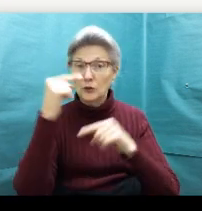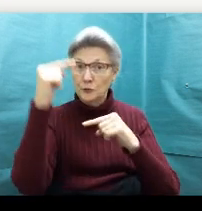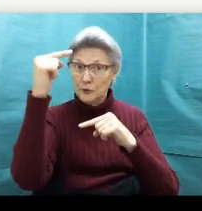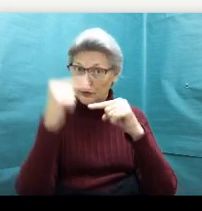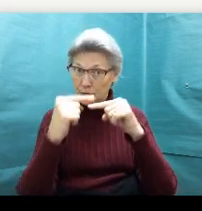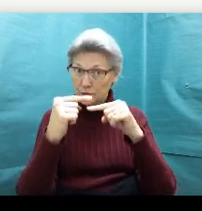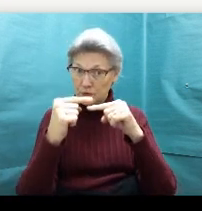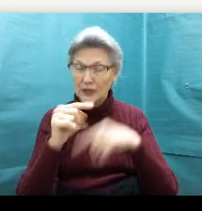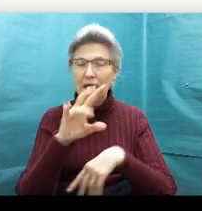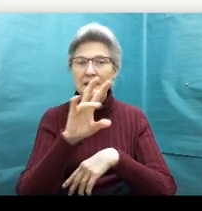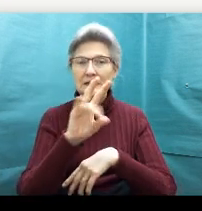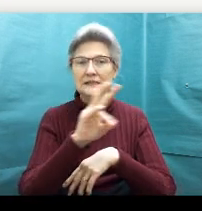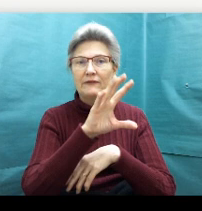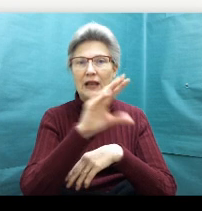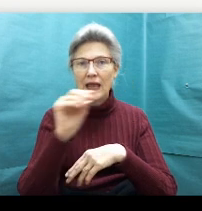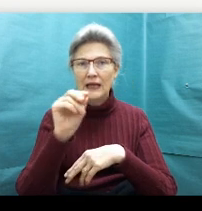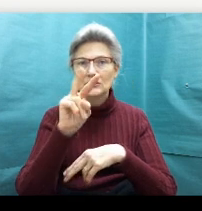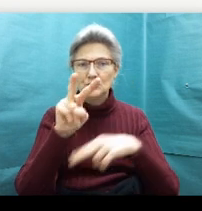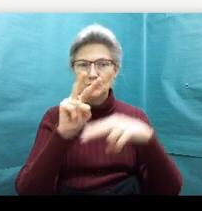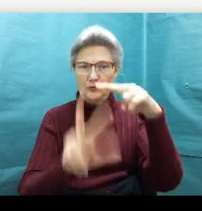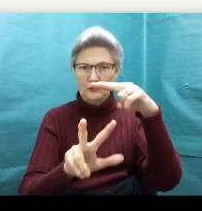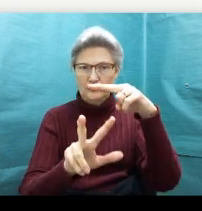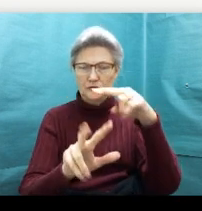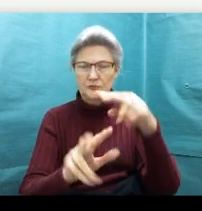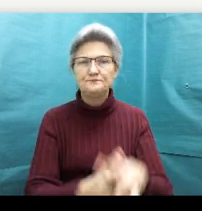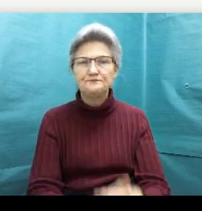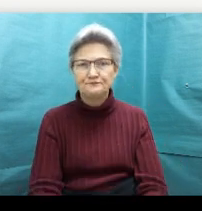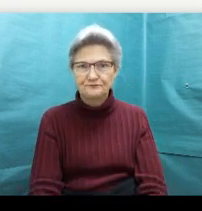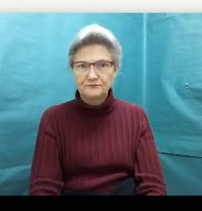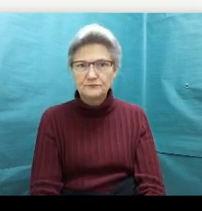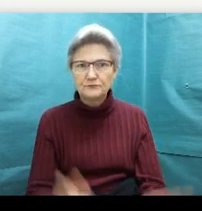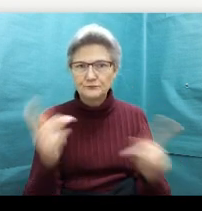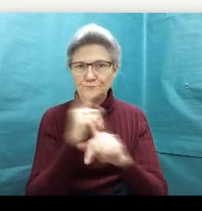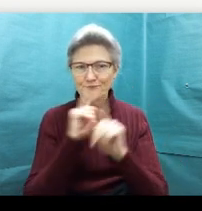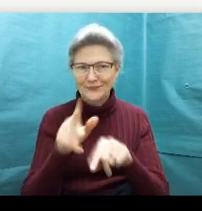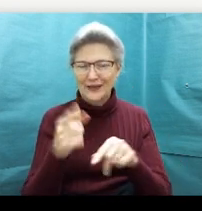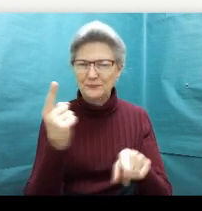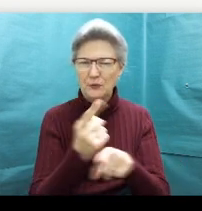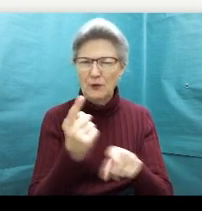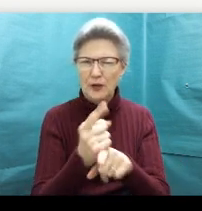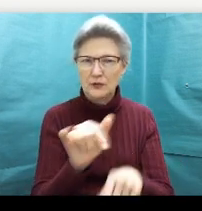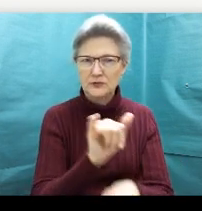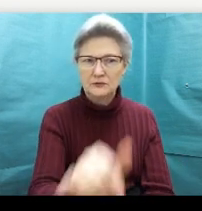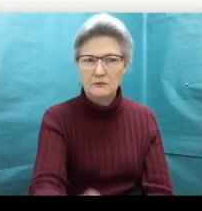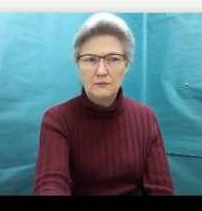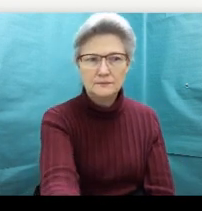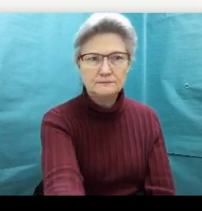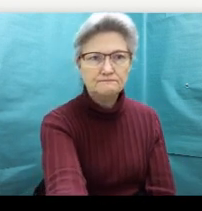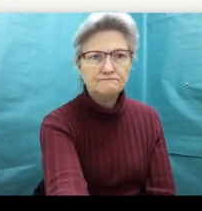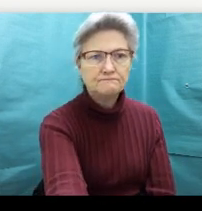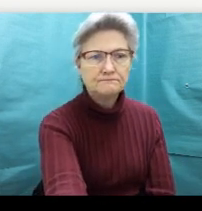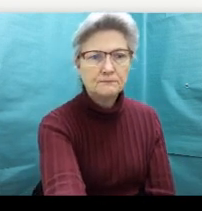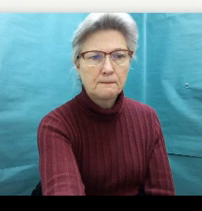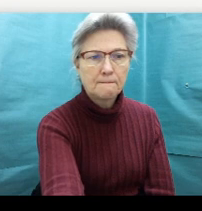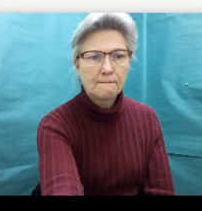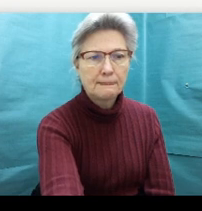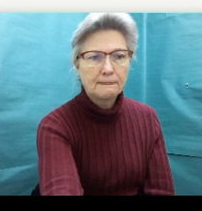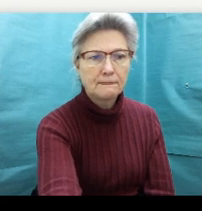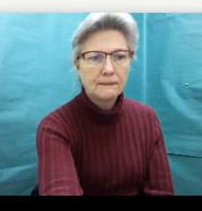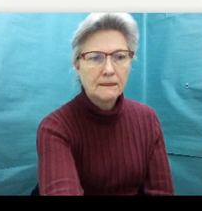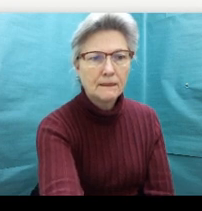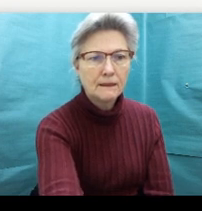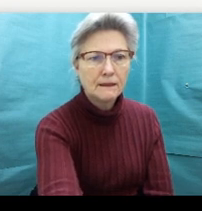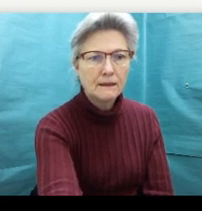in its simplest form, reducing that, you could write it as 7 and 2/3, and that would be correct as well. So I'm going to put it up here,